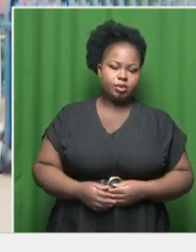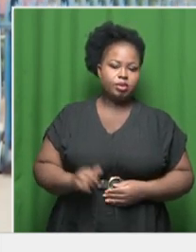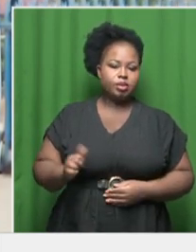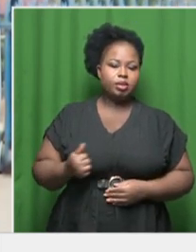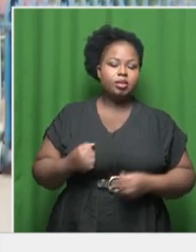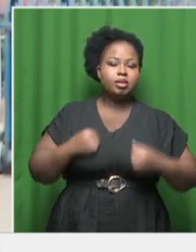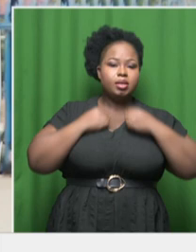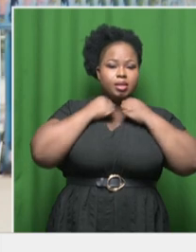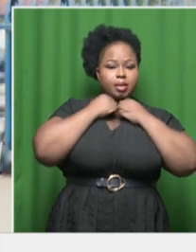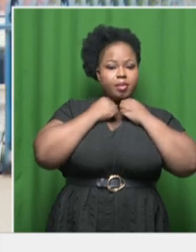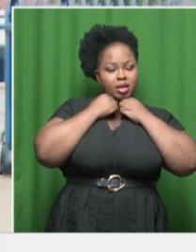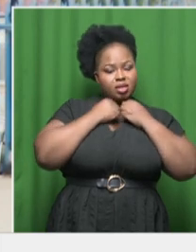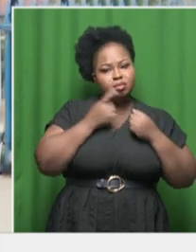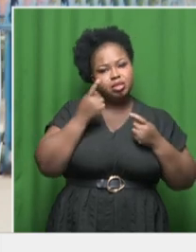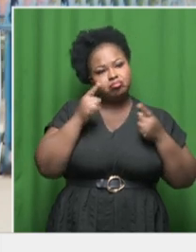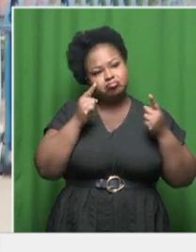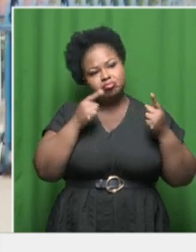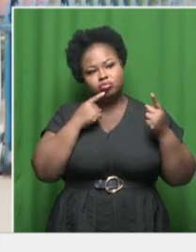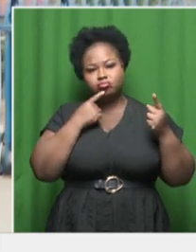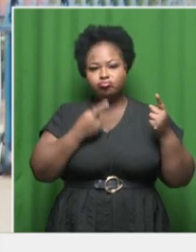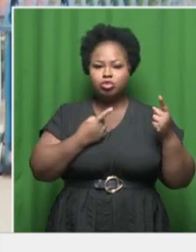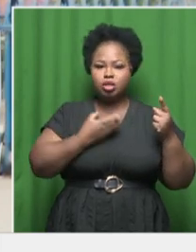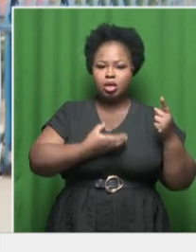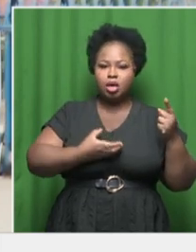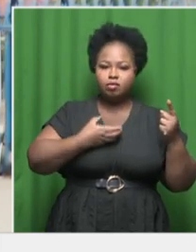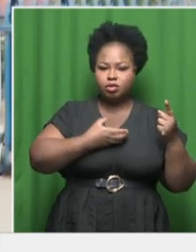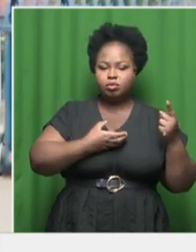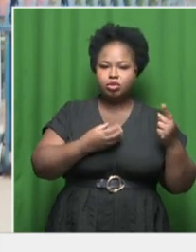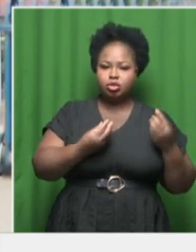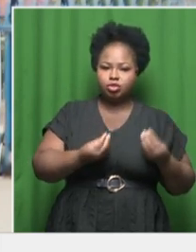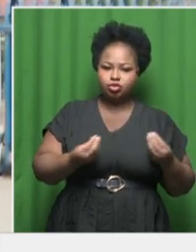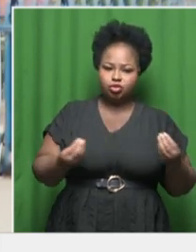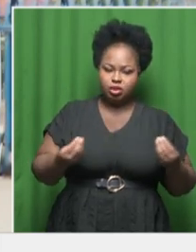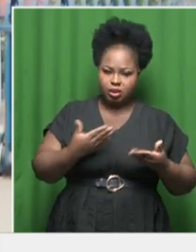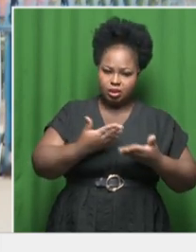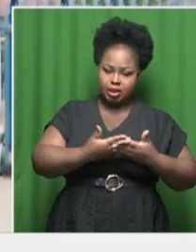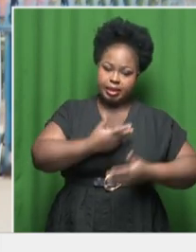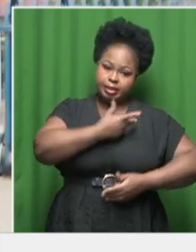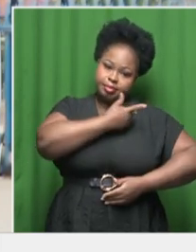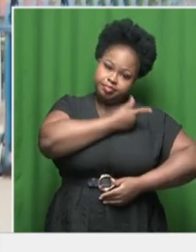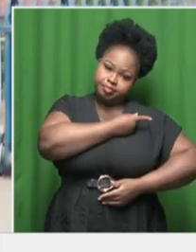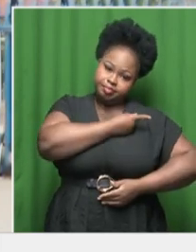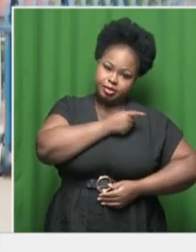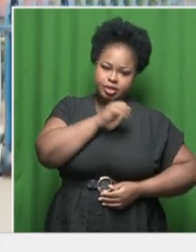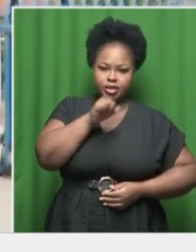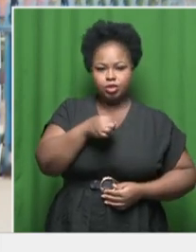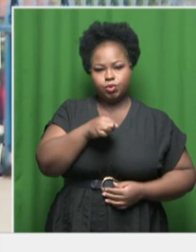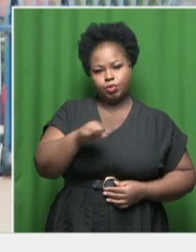tick whether or not they are comfortable to have their children immunized at the school.